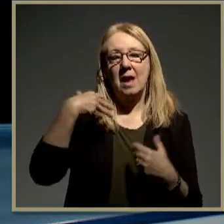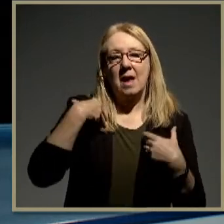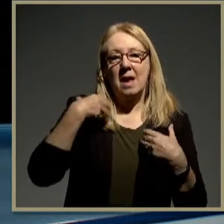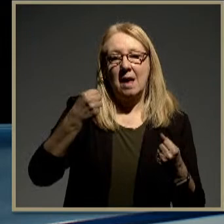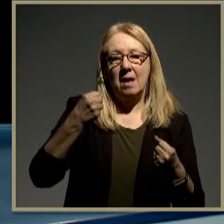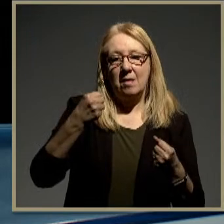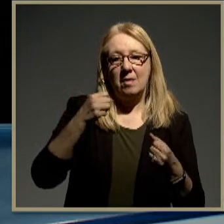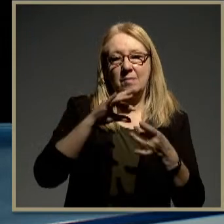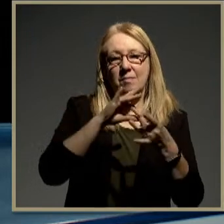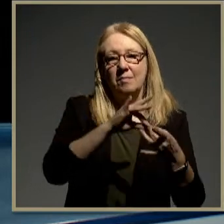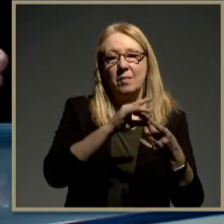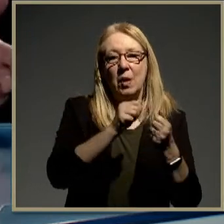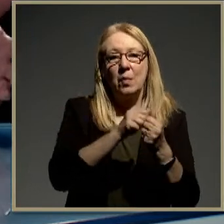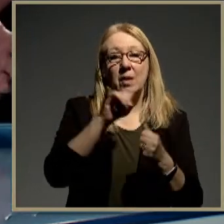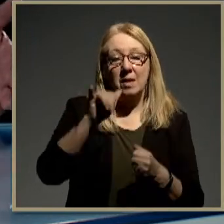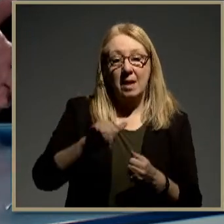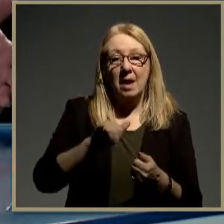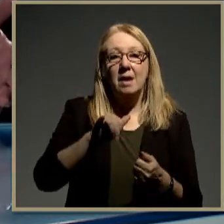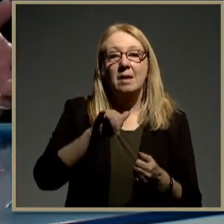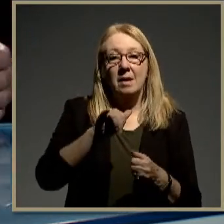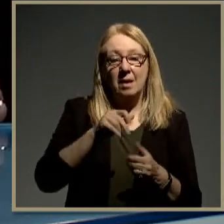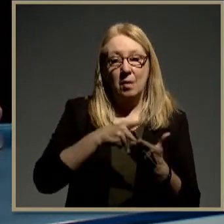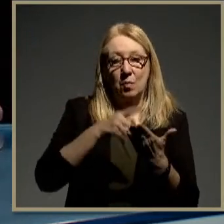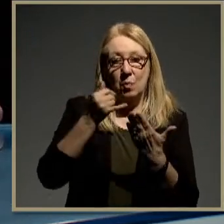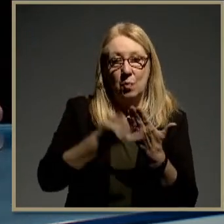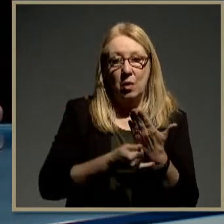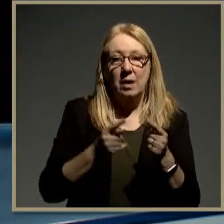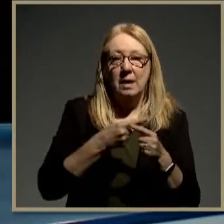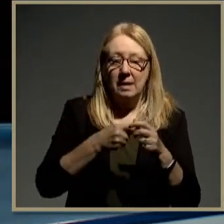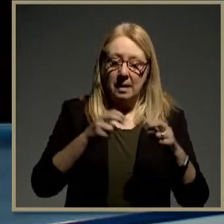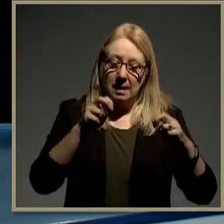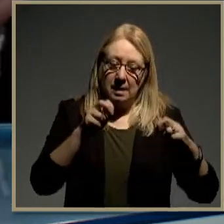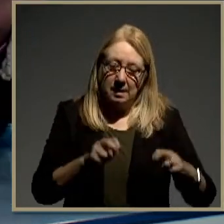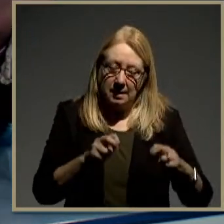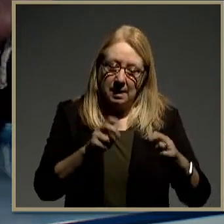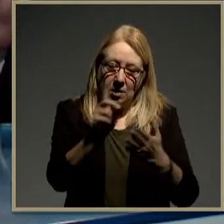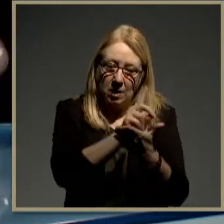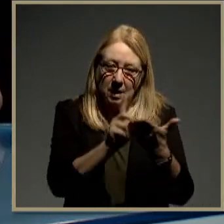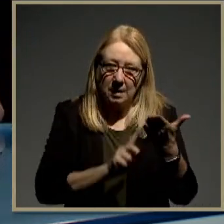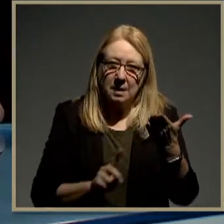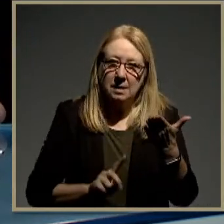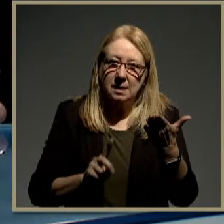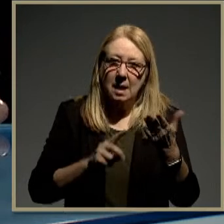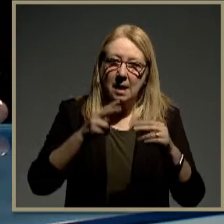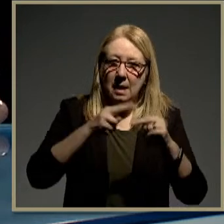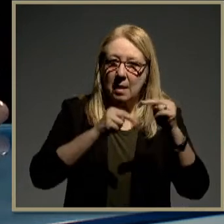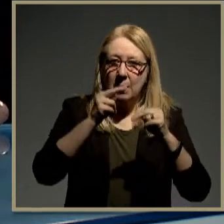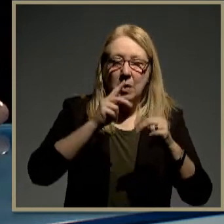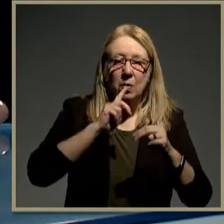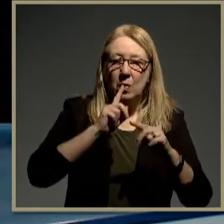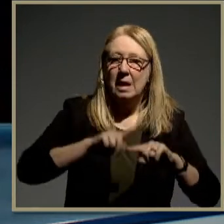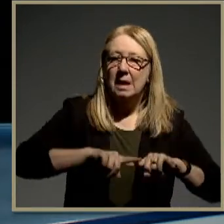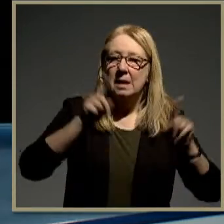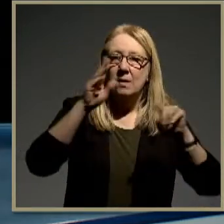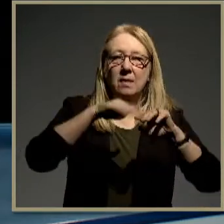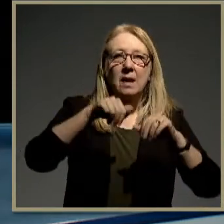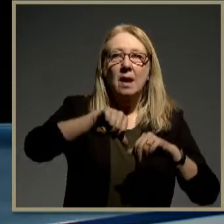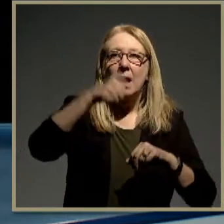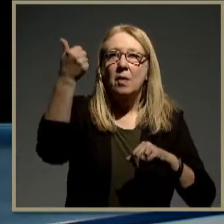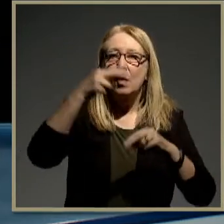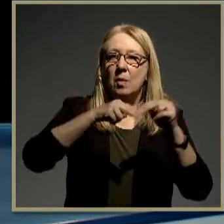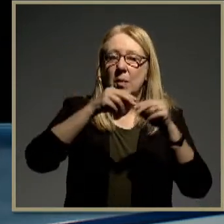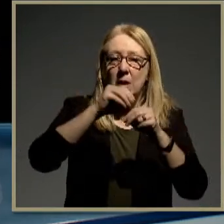this project. The two partners then sat down and designed a building unlike any other in the world, where